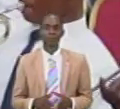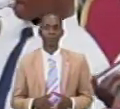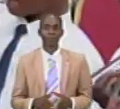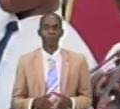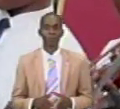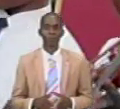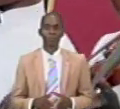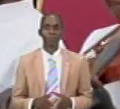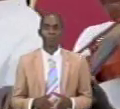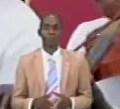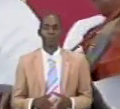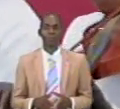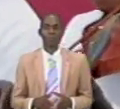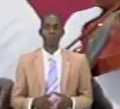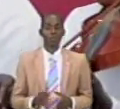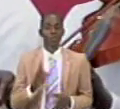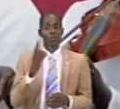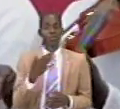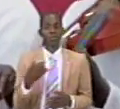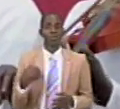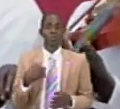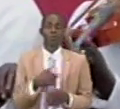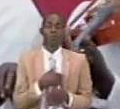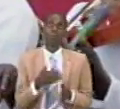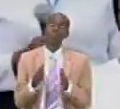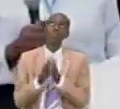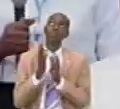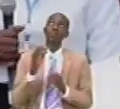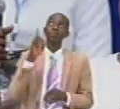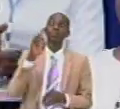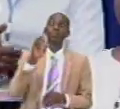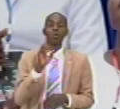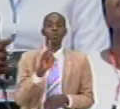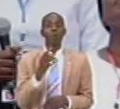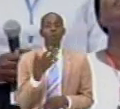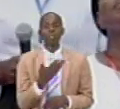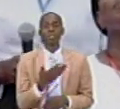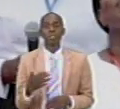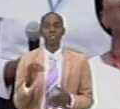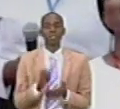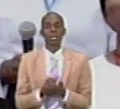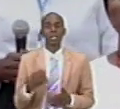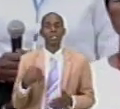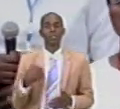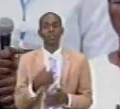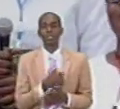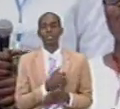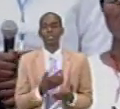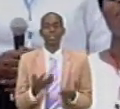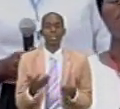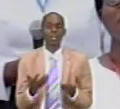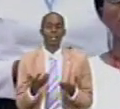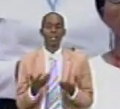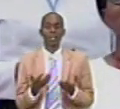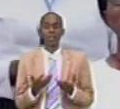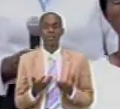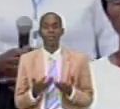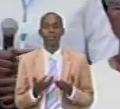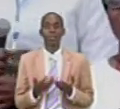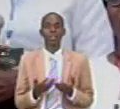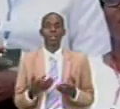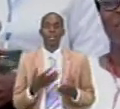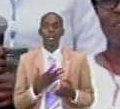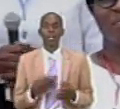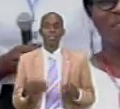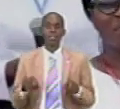one thing we are so few one thing that we desire are you